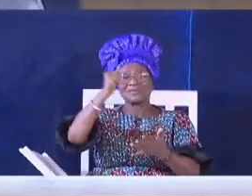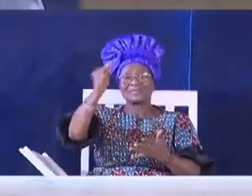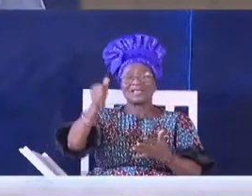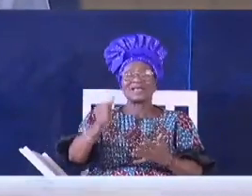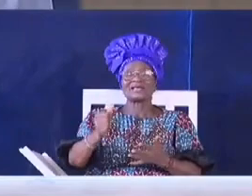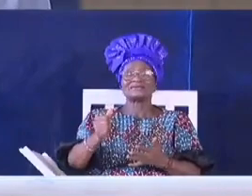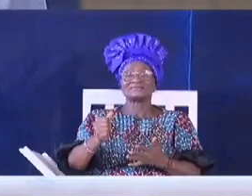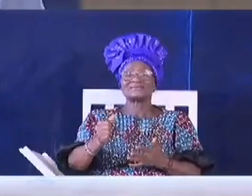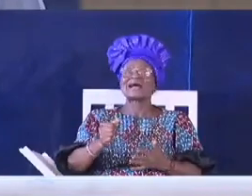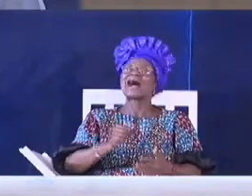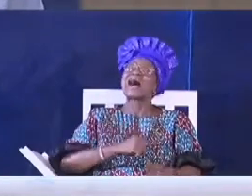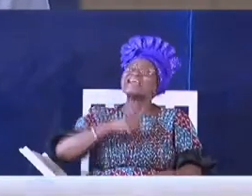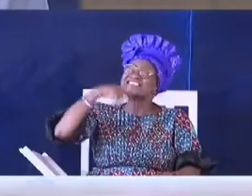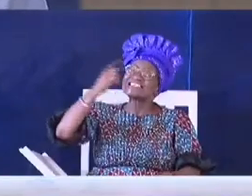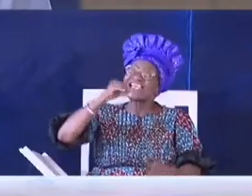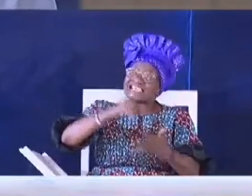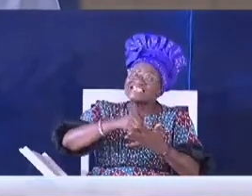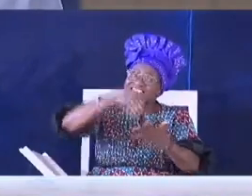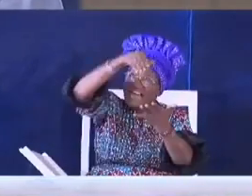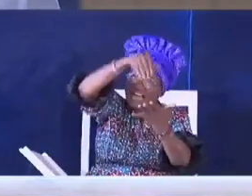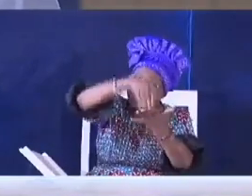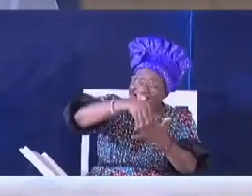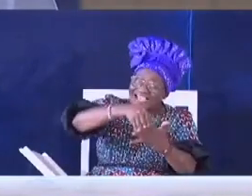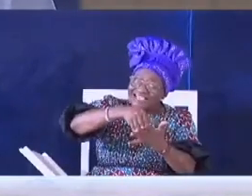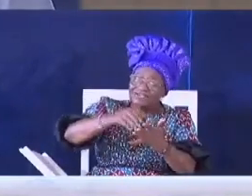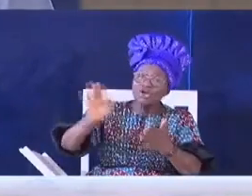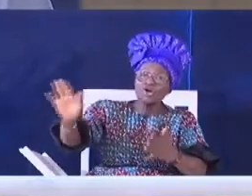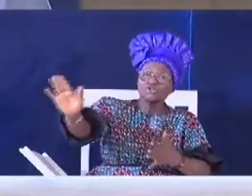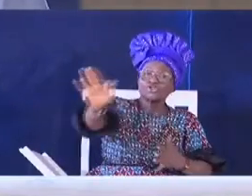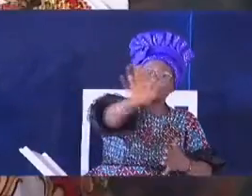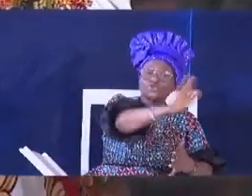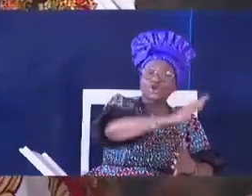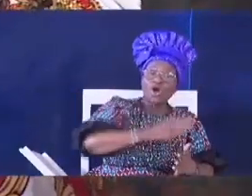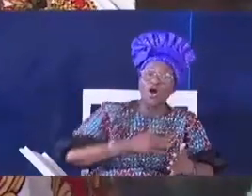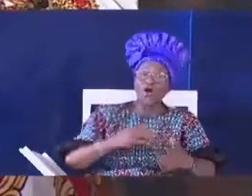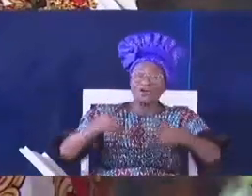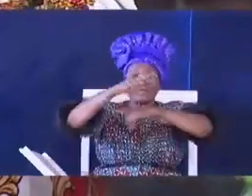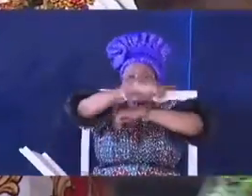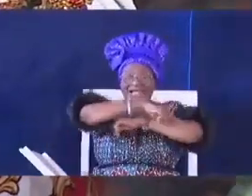Oh, I say it again. Your day of joy has come.